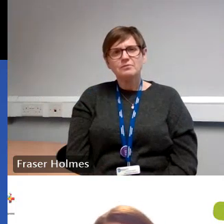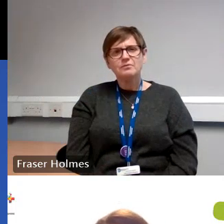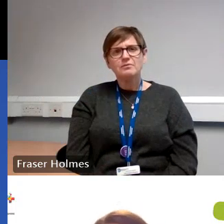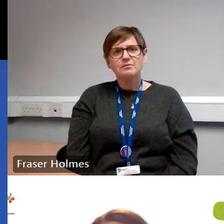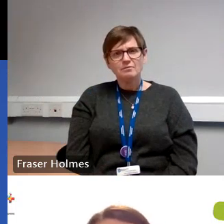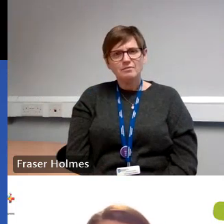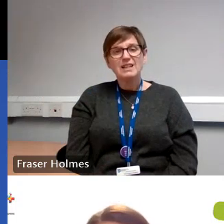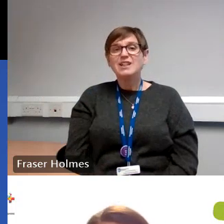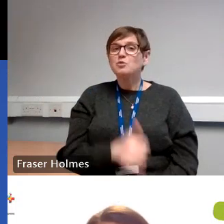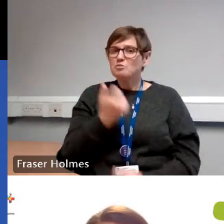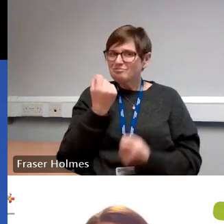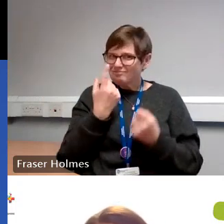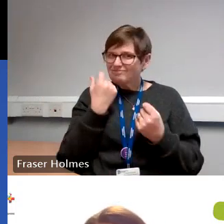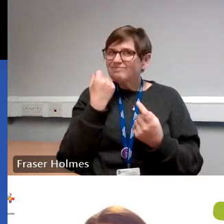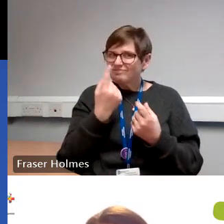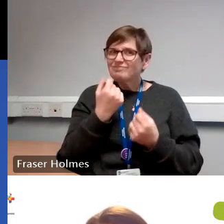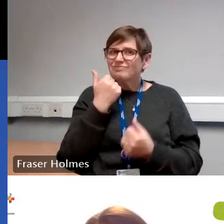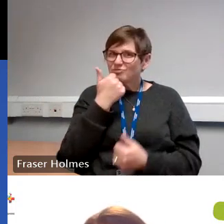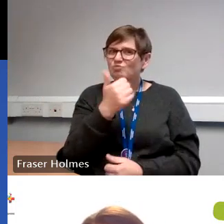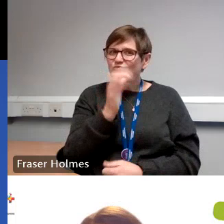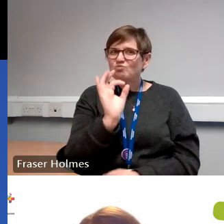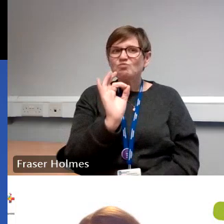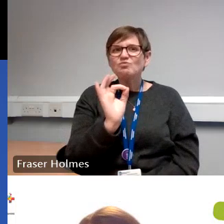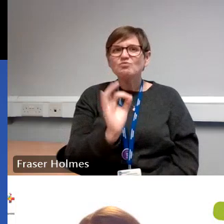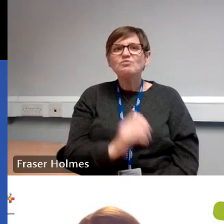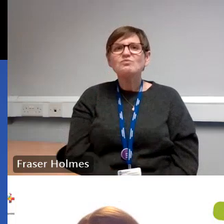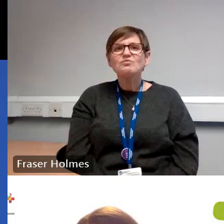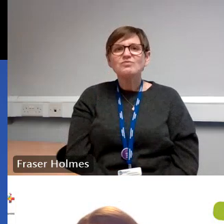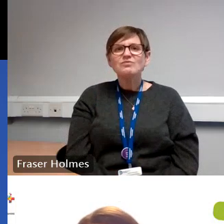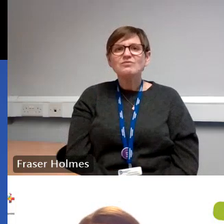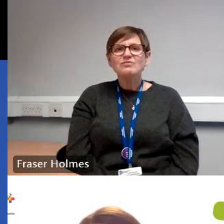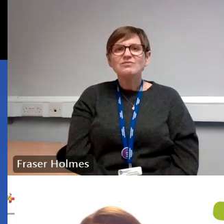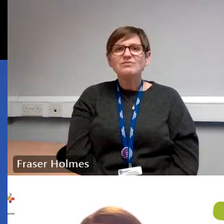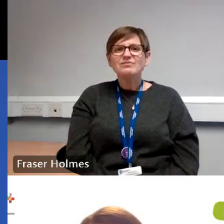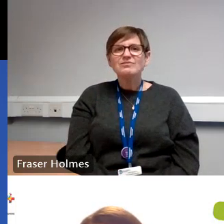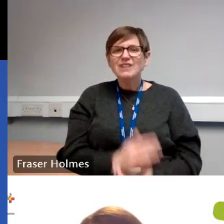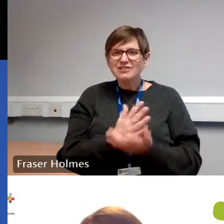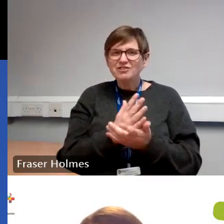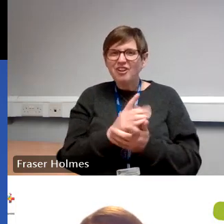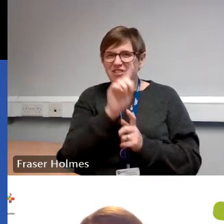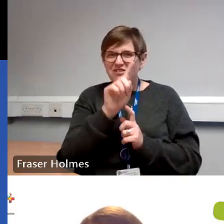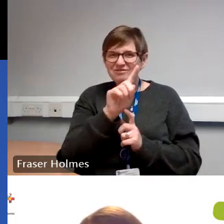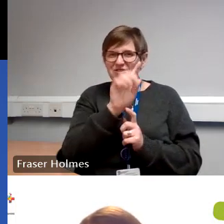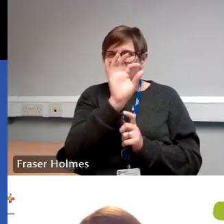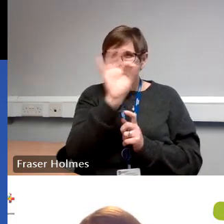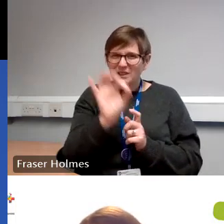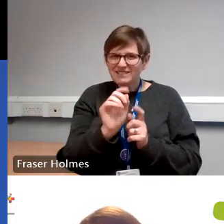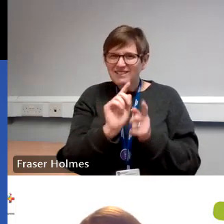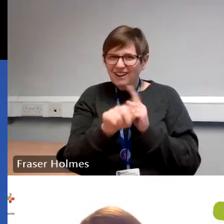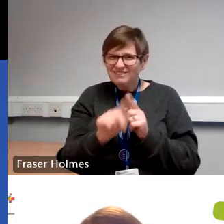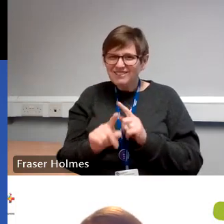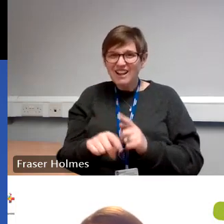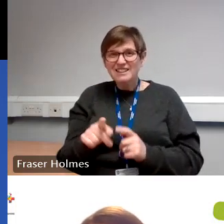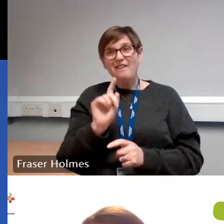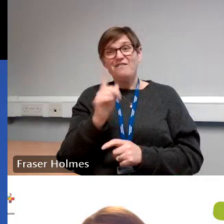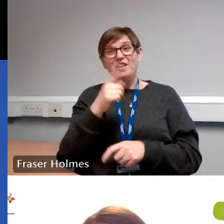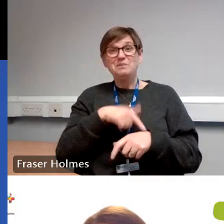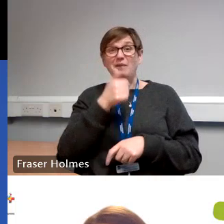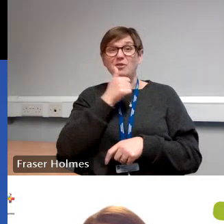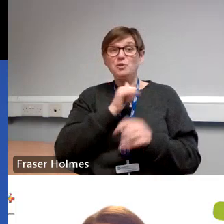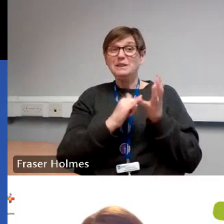Great suggestions. Yeah. Enjoy the interactive aspect. I must say, this is the first time I've used Slido. I'm